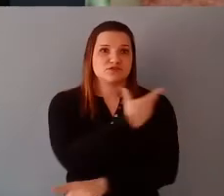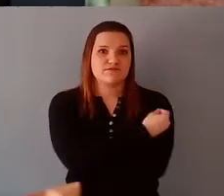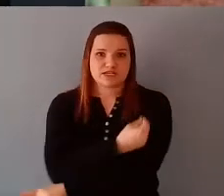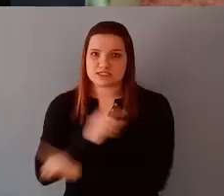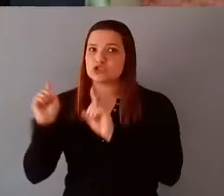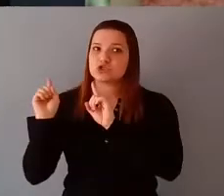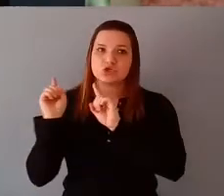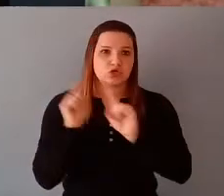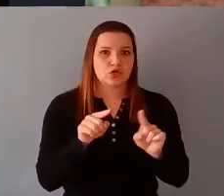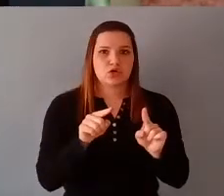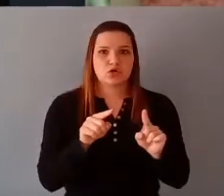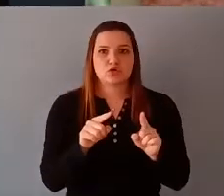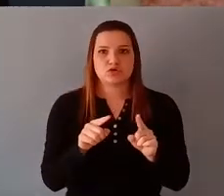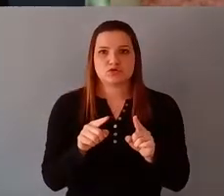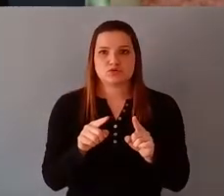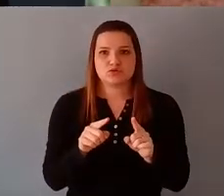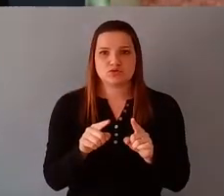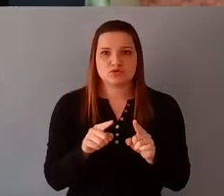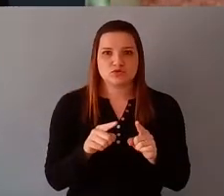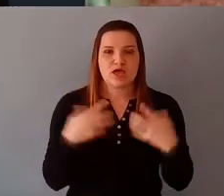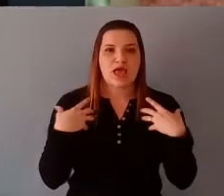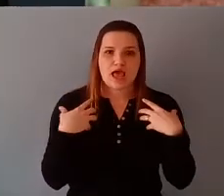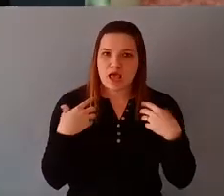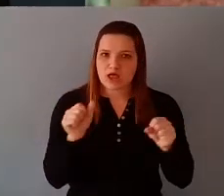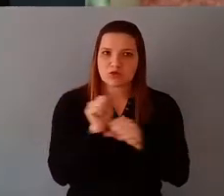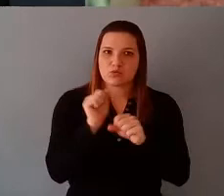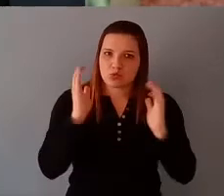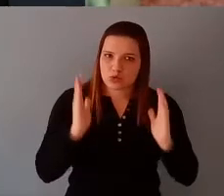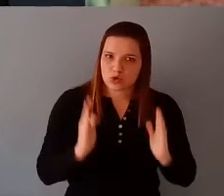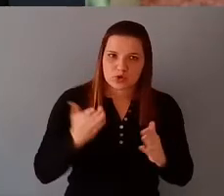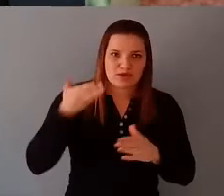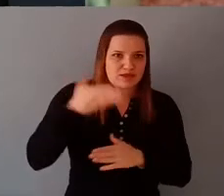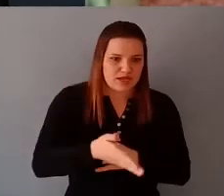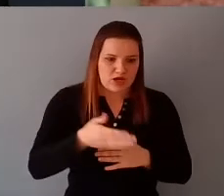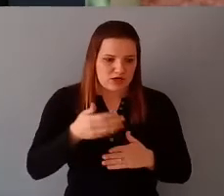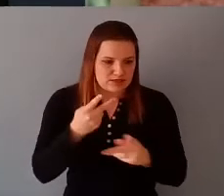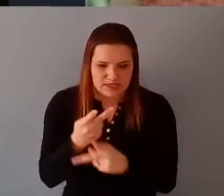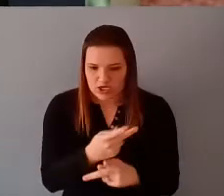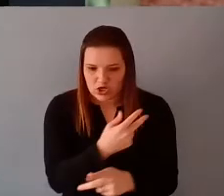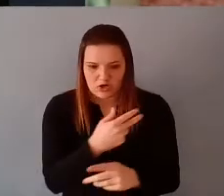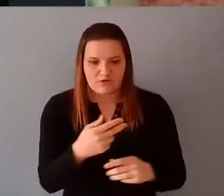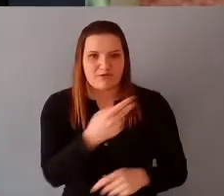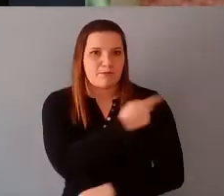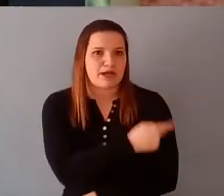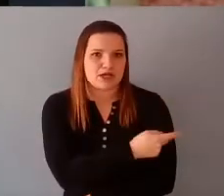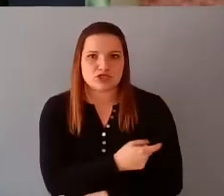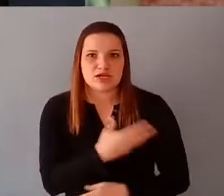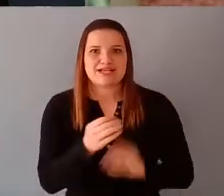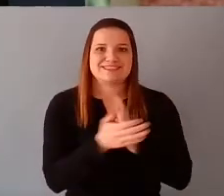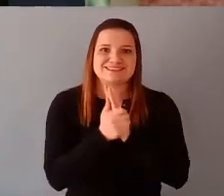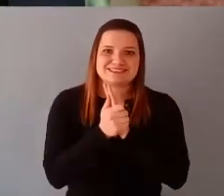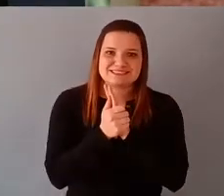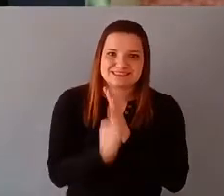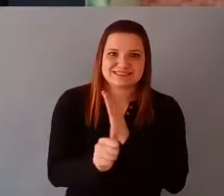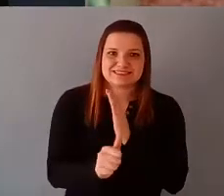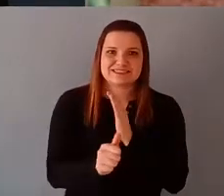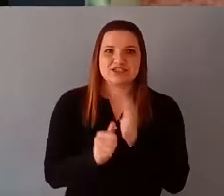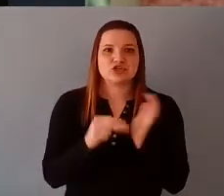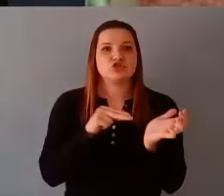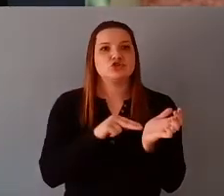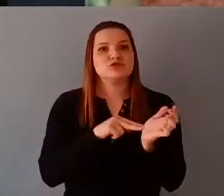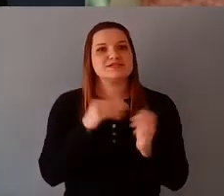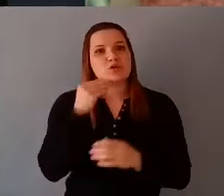go to frontline healthcare workers and to skilled nursing home